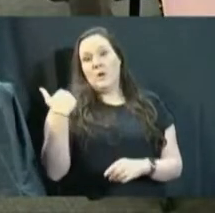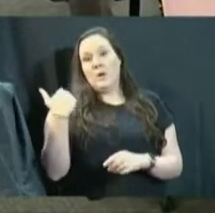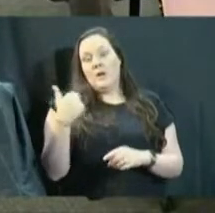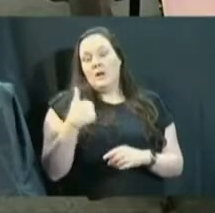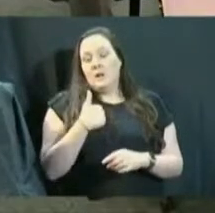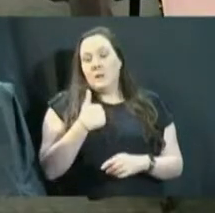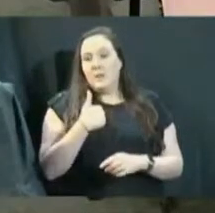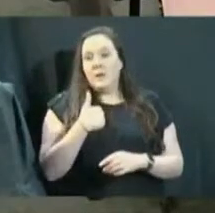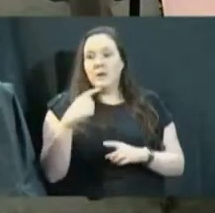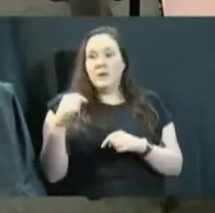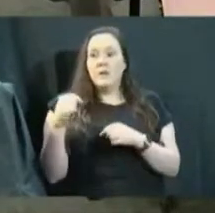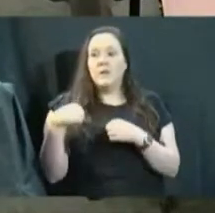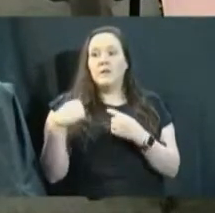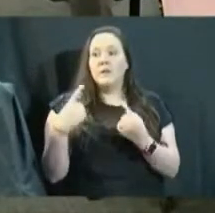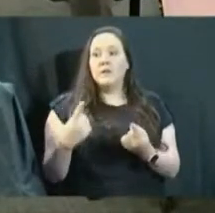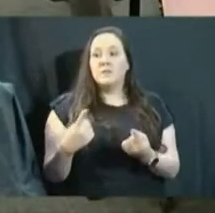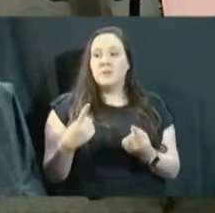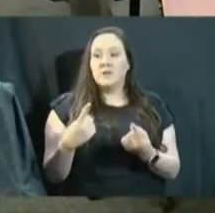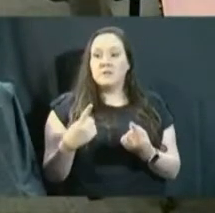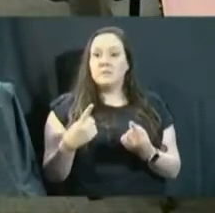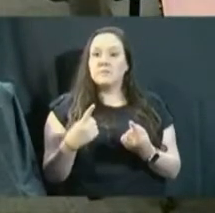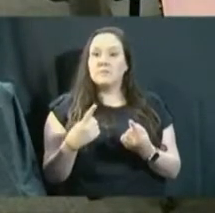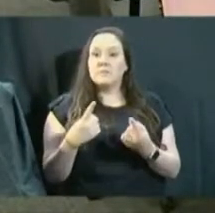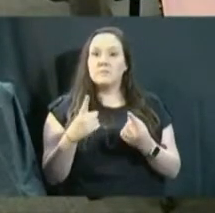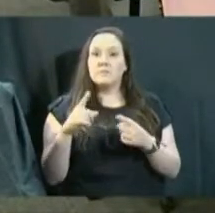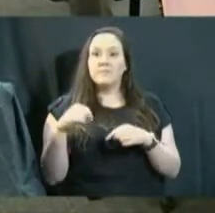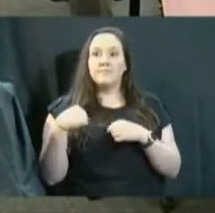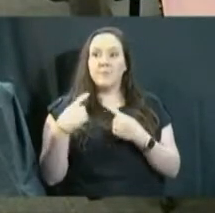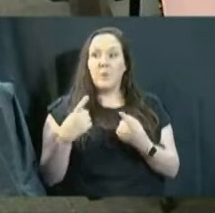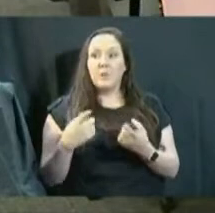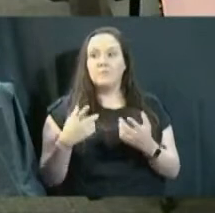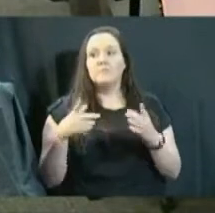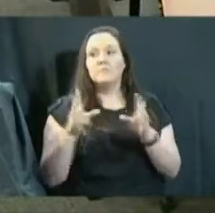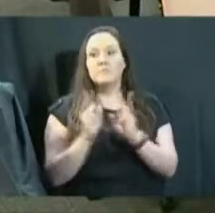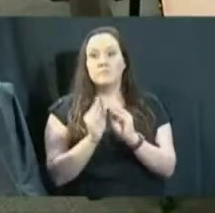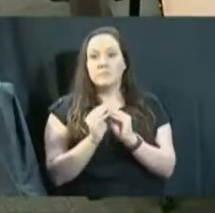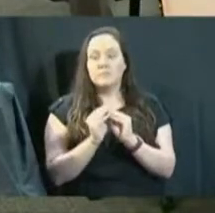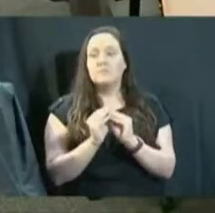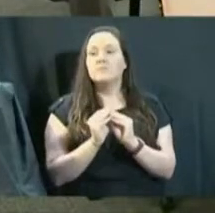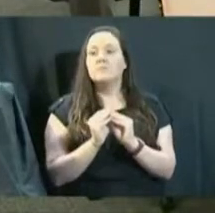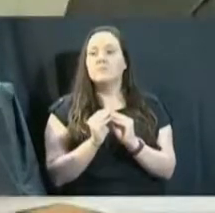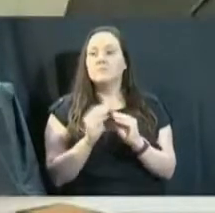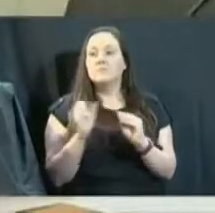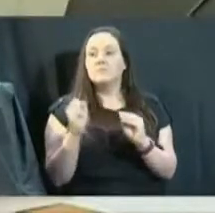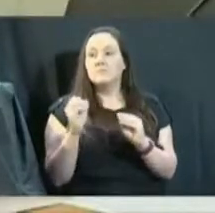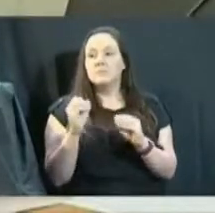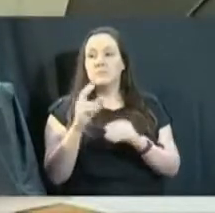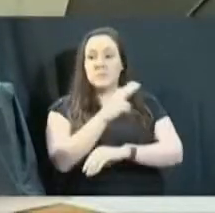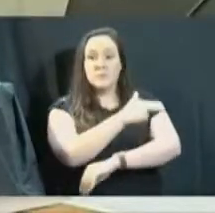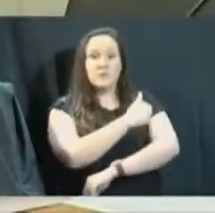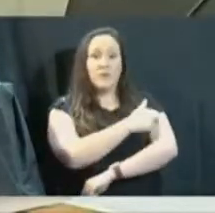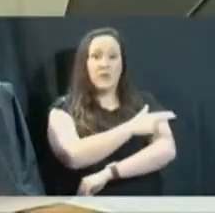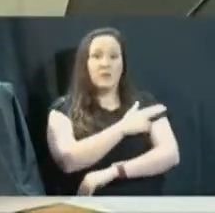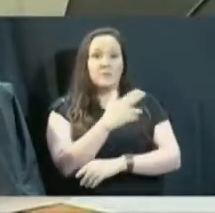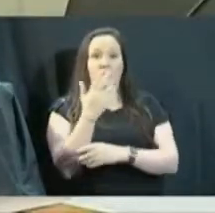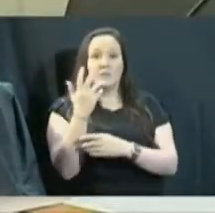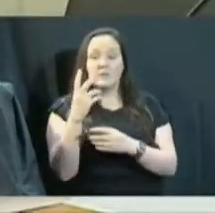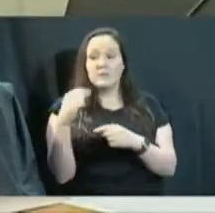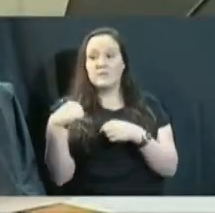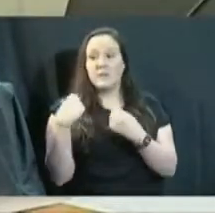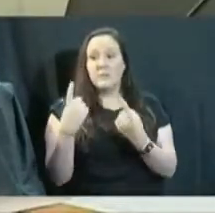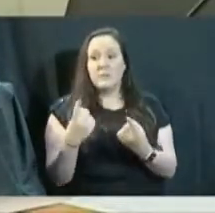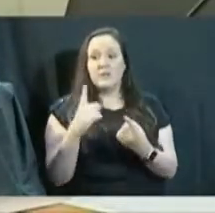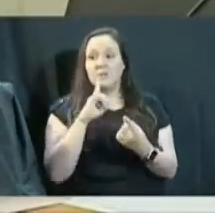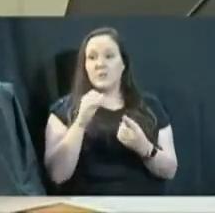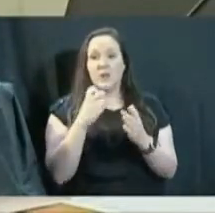a decent little bit of time since we've all been together. And so we've been on the hospital side totally kind of